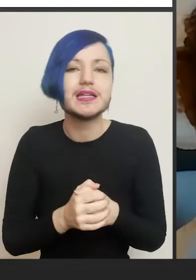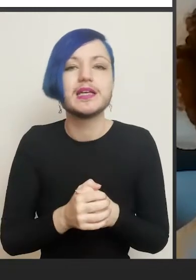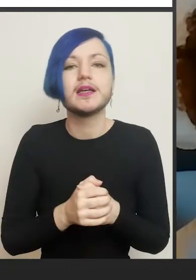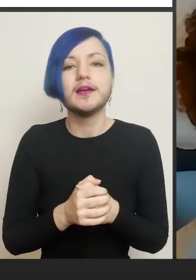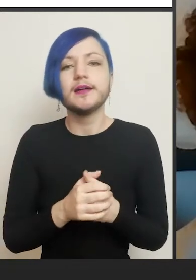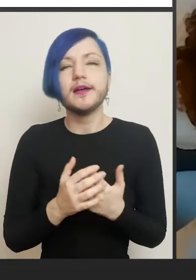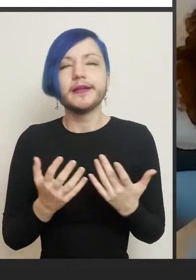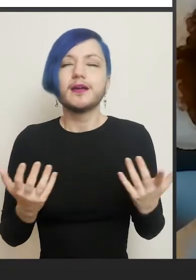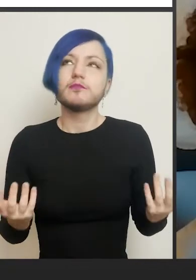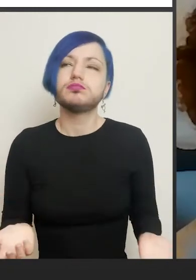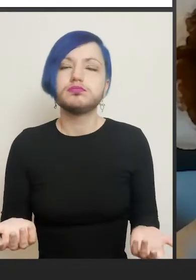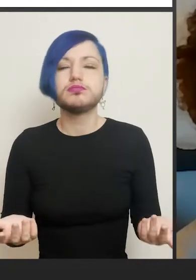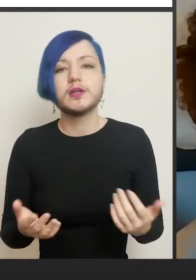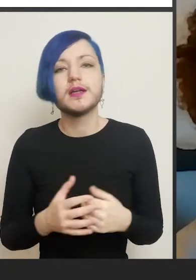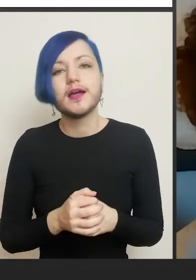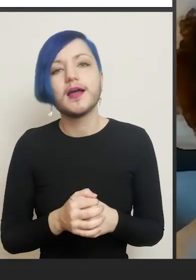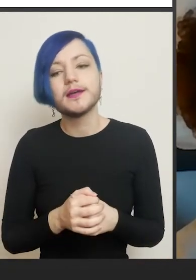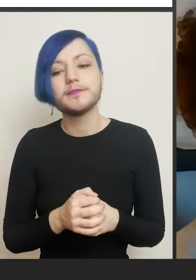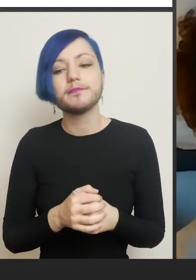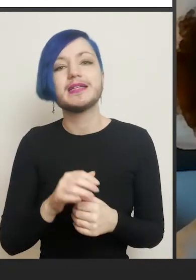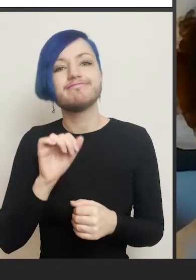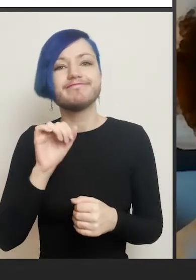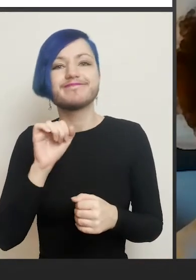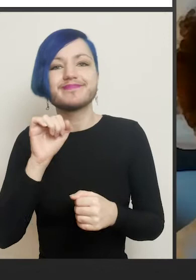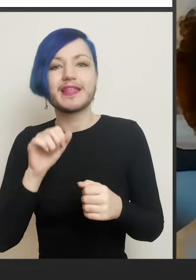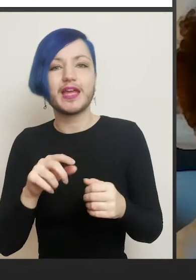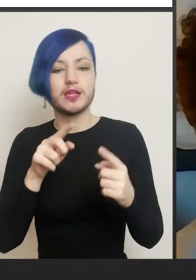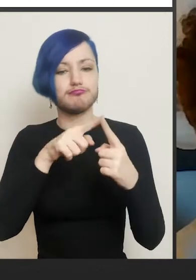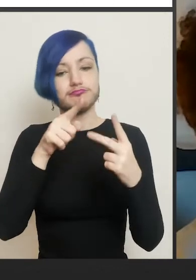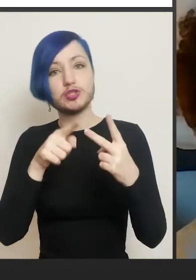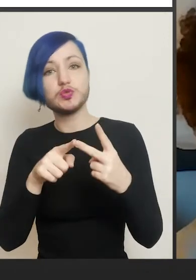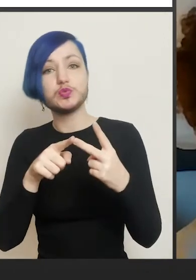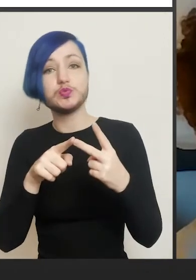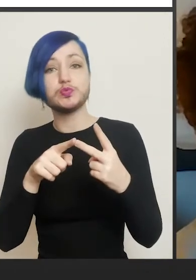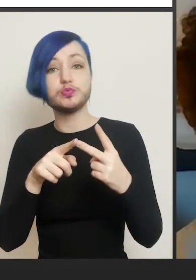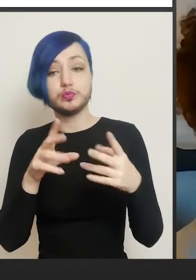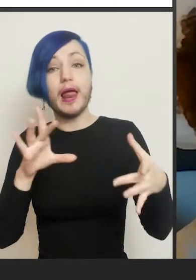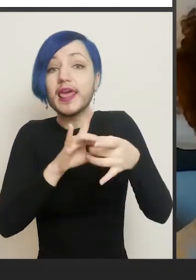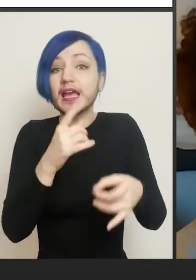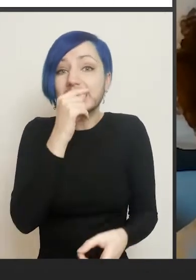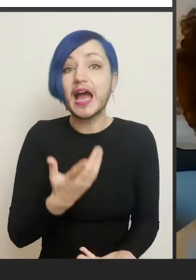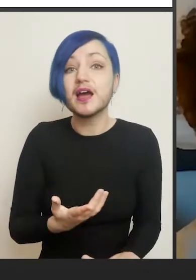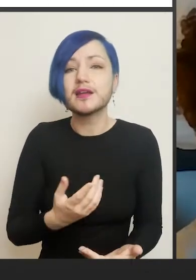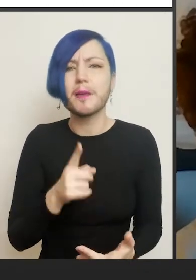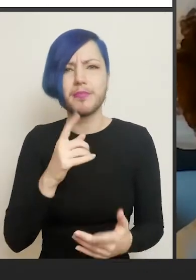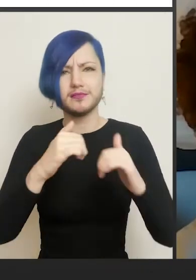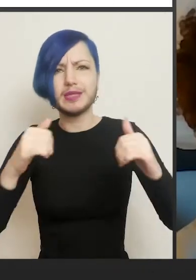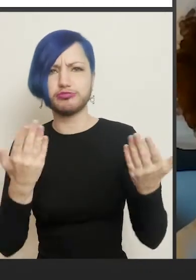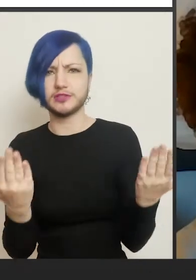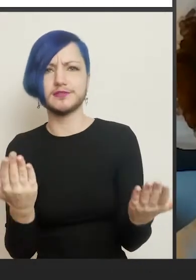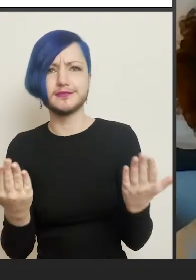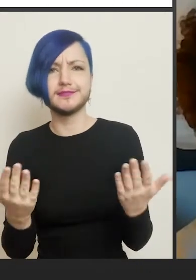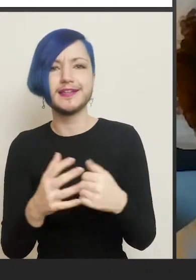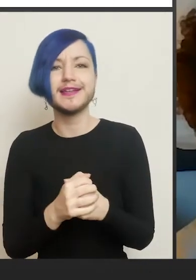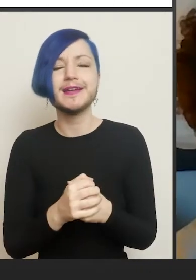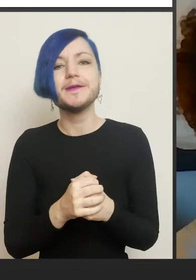And of course, that's it. These are entwined elements, but they can be separate, because my understanding